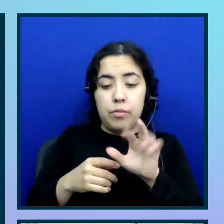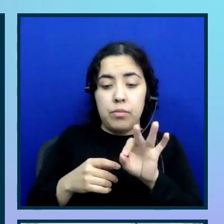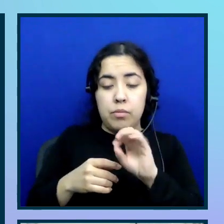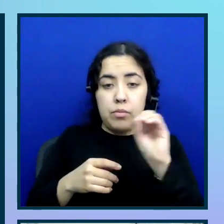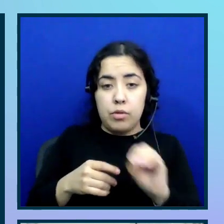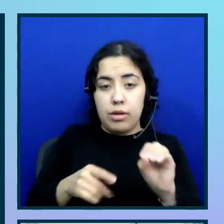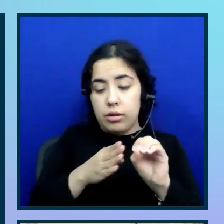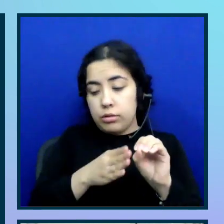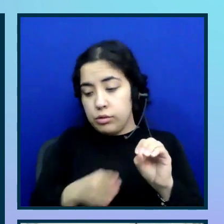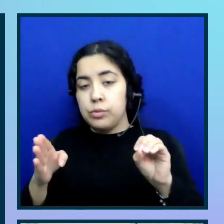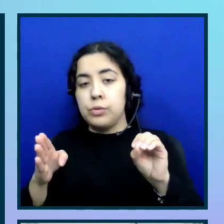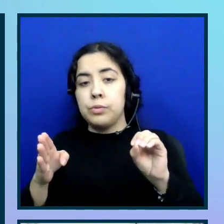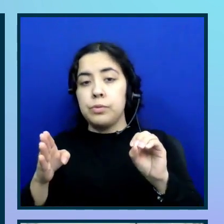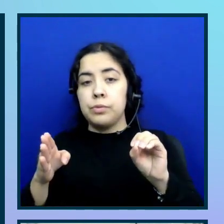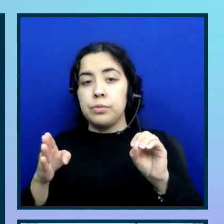80.39% to, next slide,